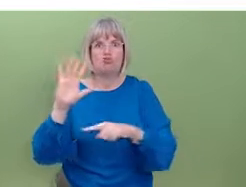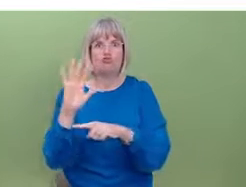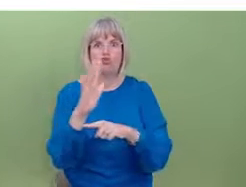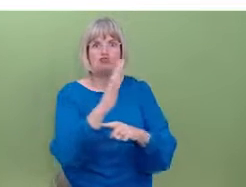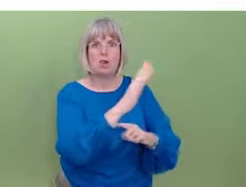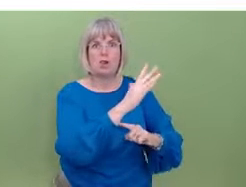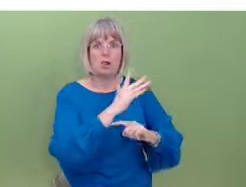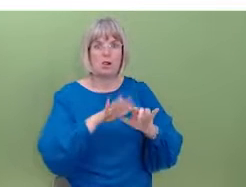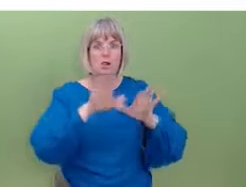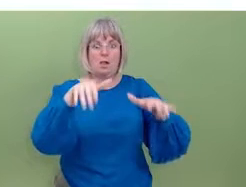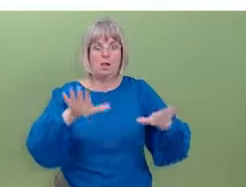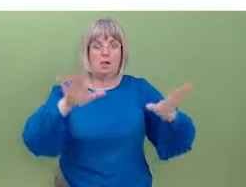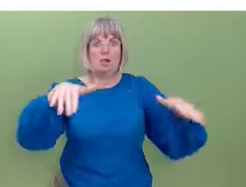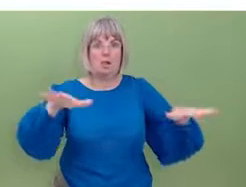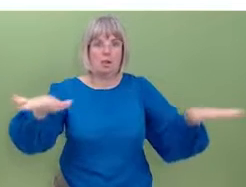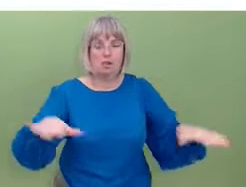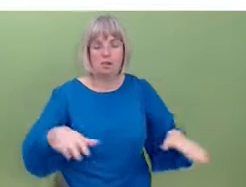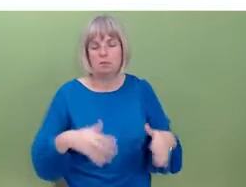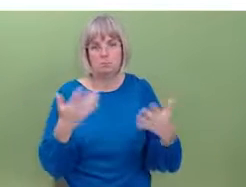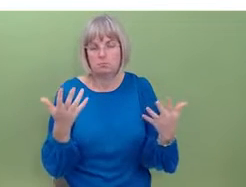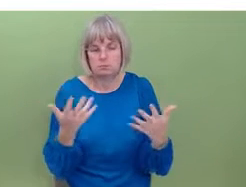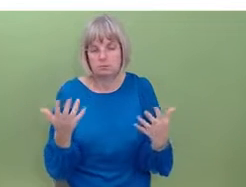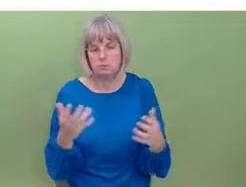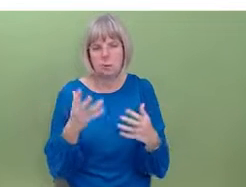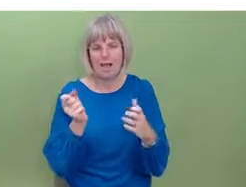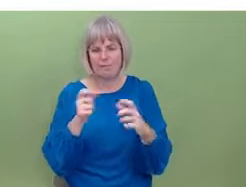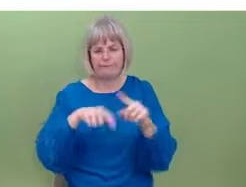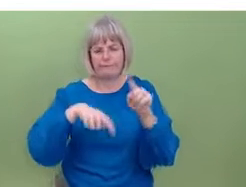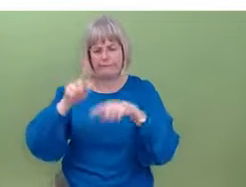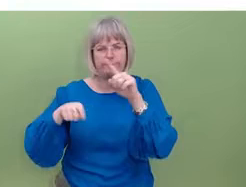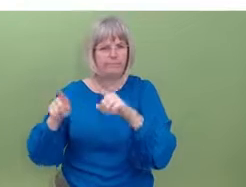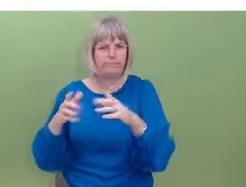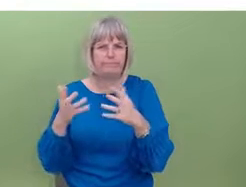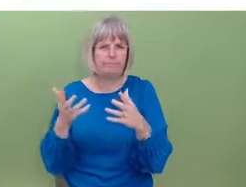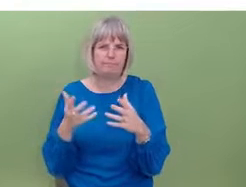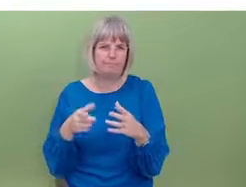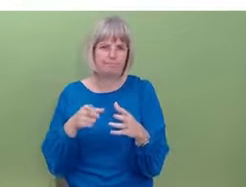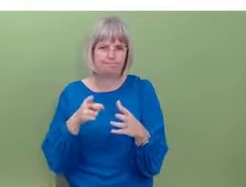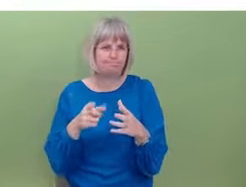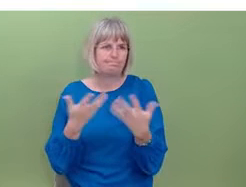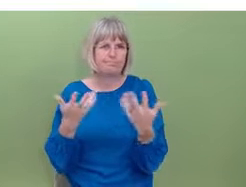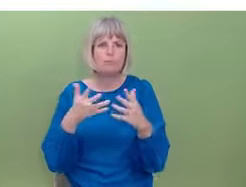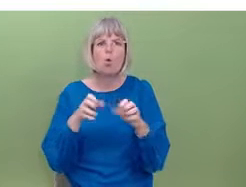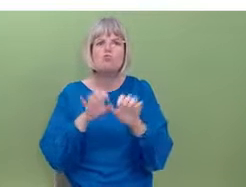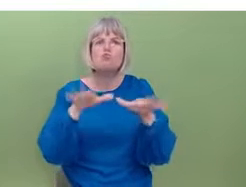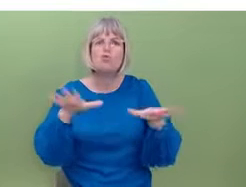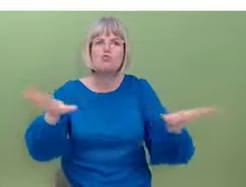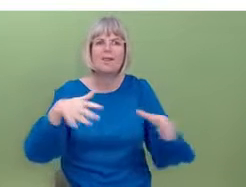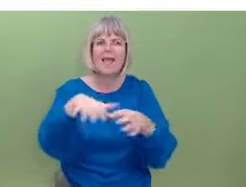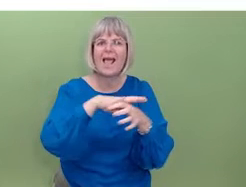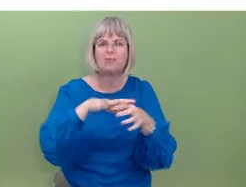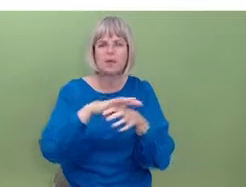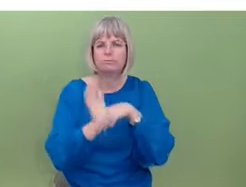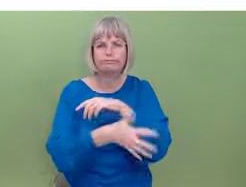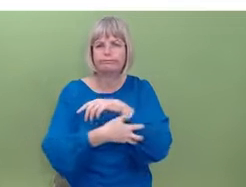expanse of countryside and rural areas with high deprivation. So actually